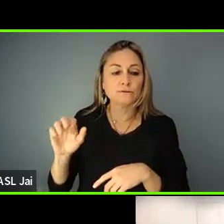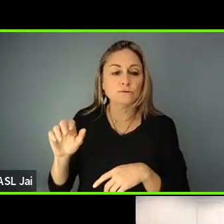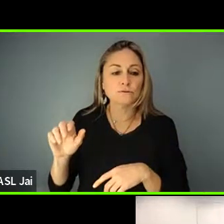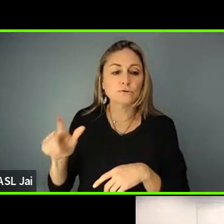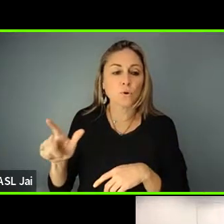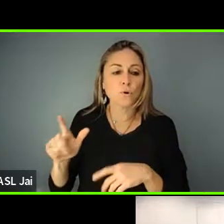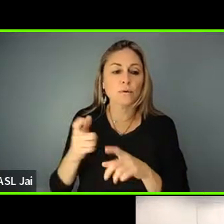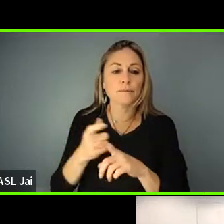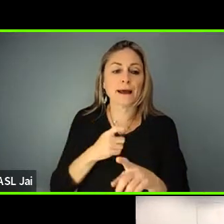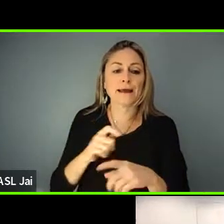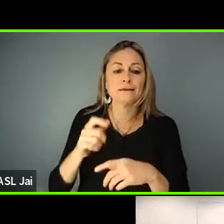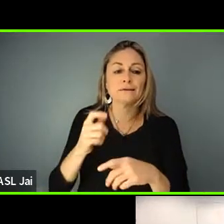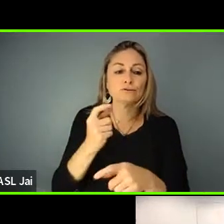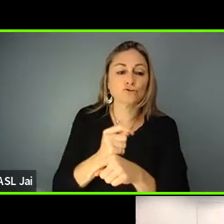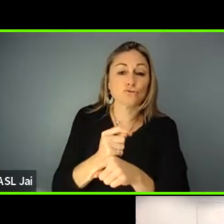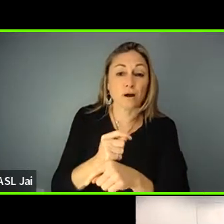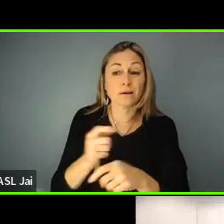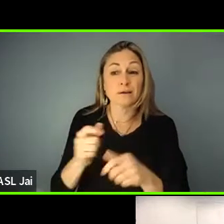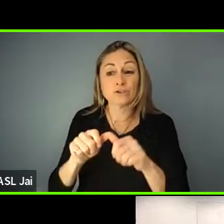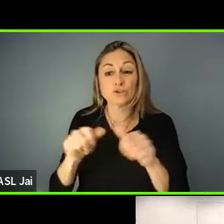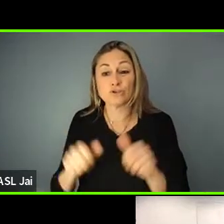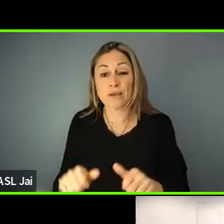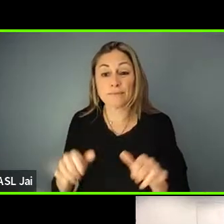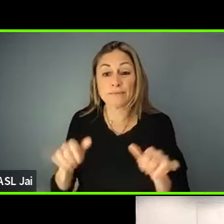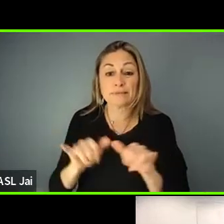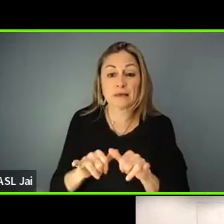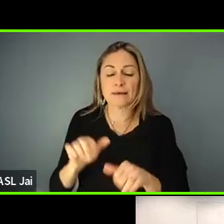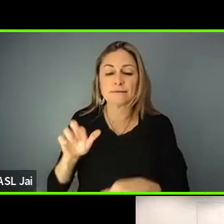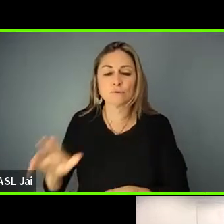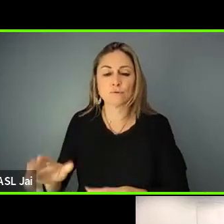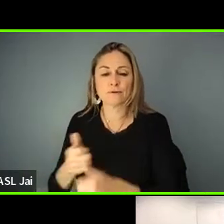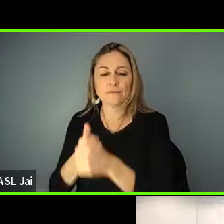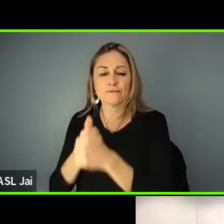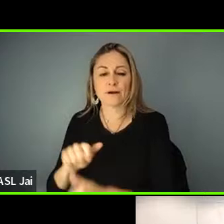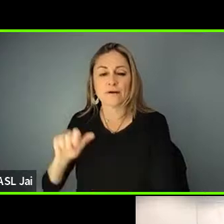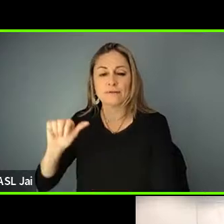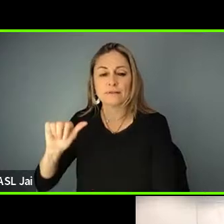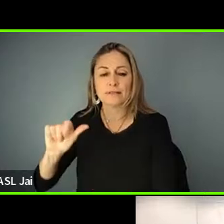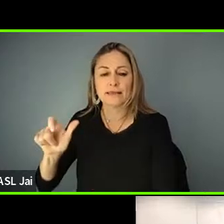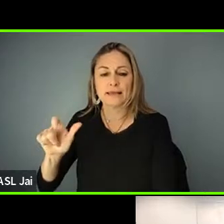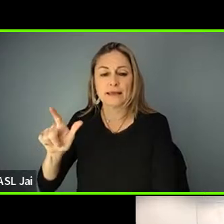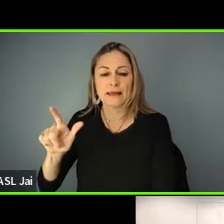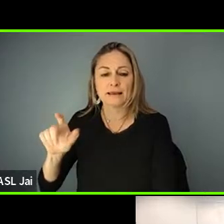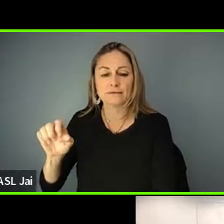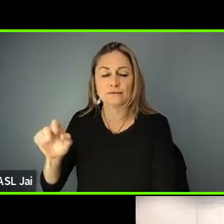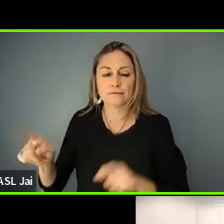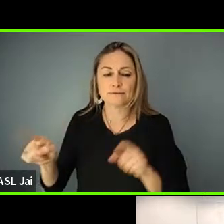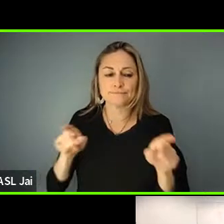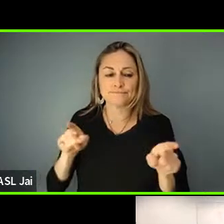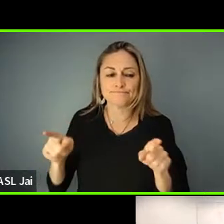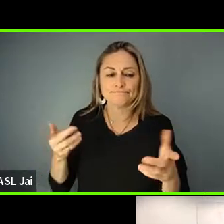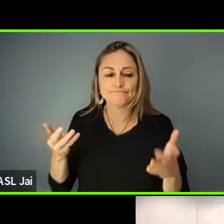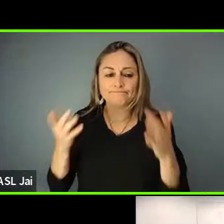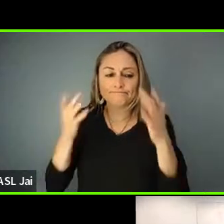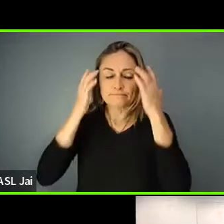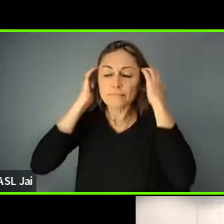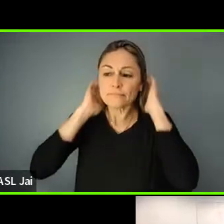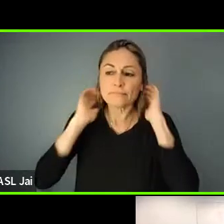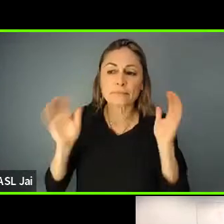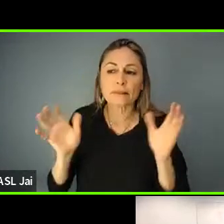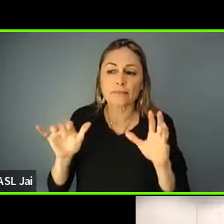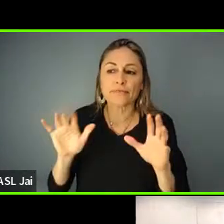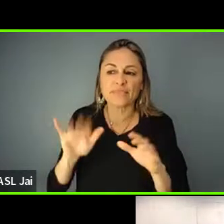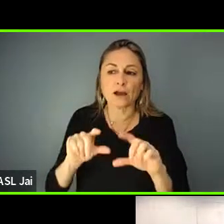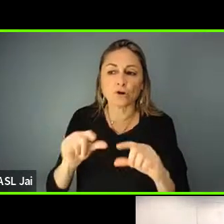shape and size, or will they toll by axle? So that is a decision that group